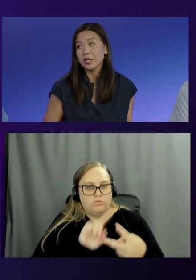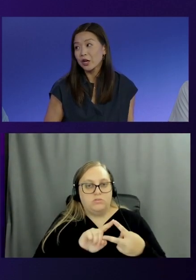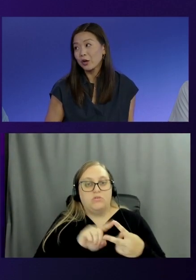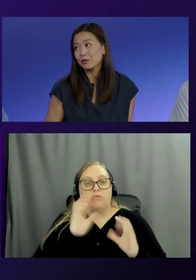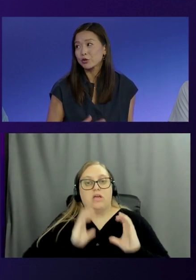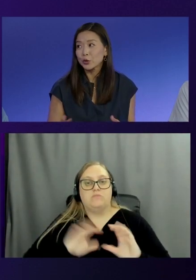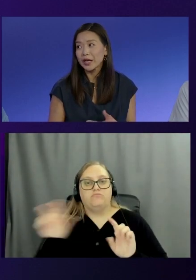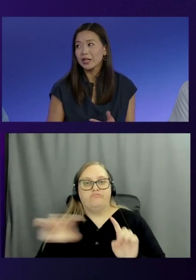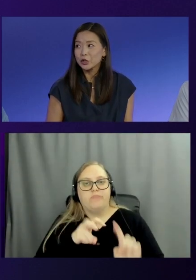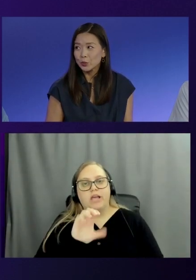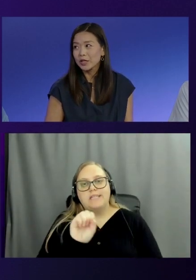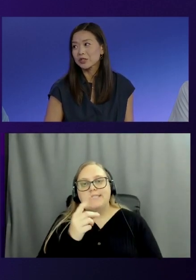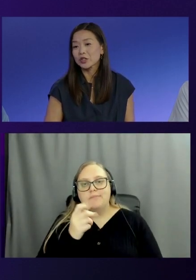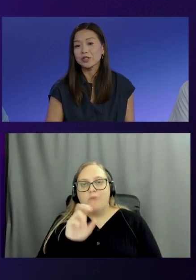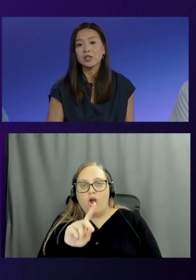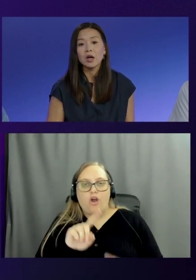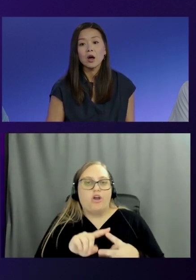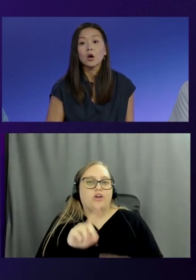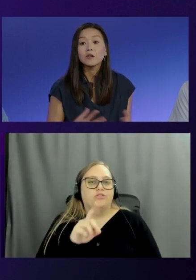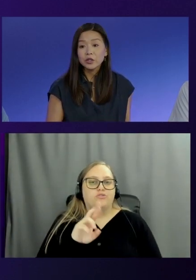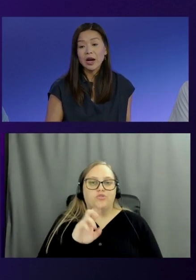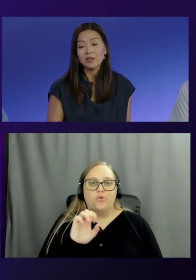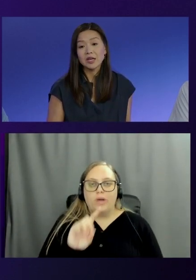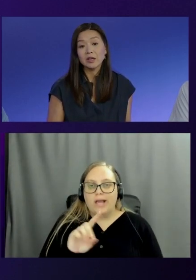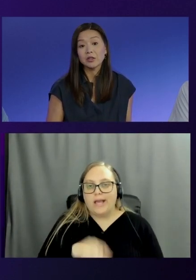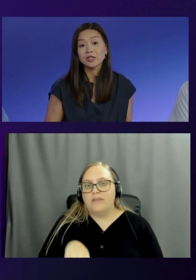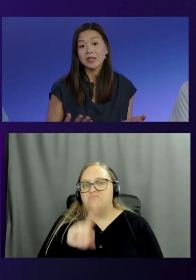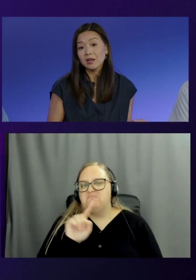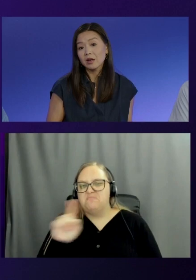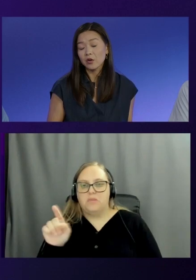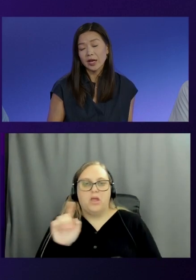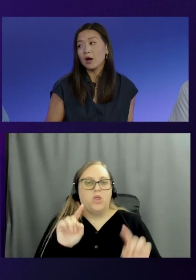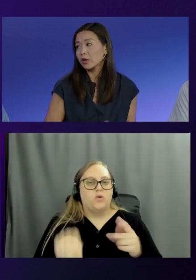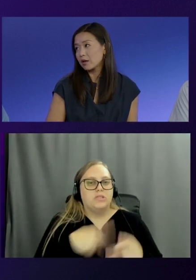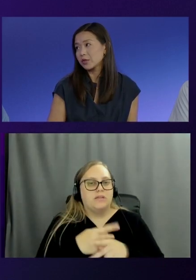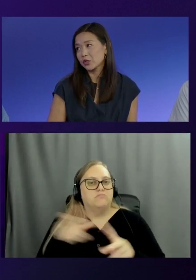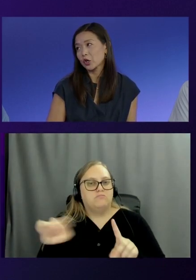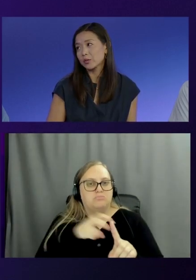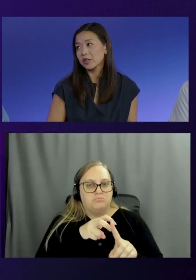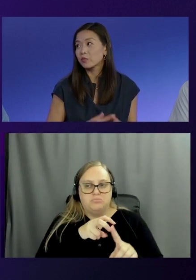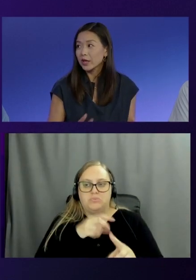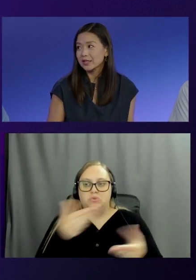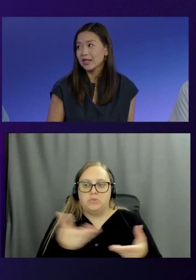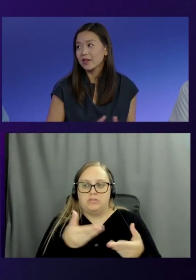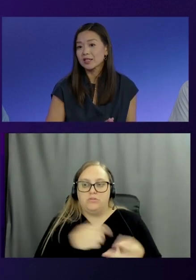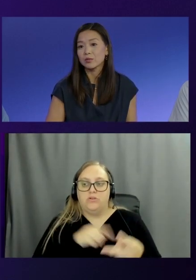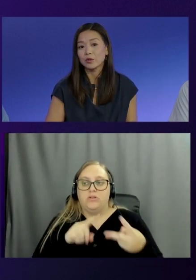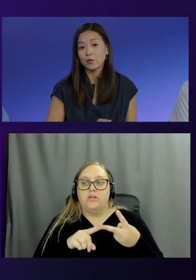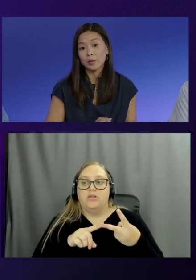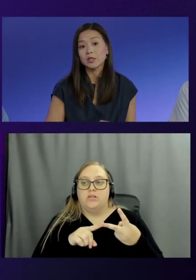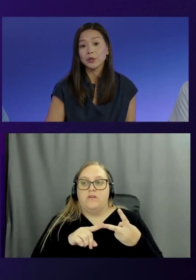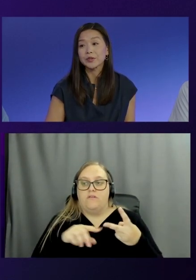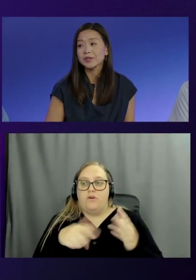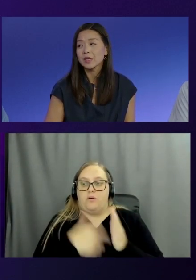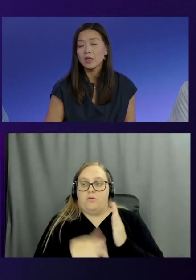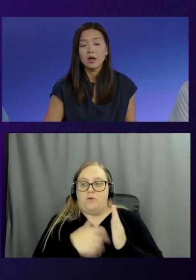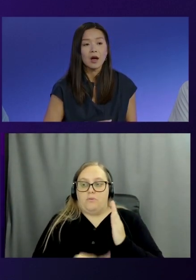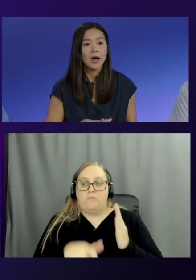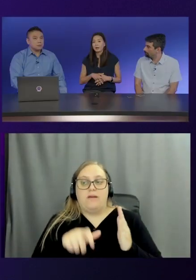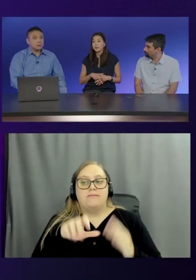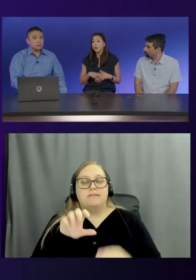Spark, Trino, Druid, Hadoop clusters over to Graviton, and they're seeing great outcomes in terms of price savings and performance